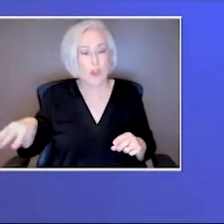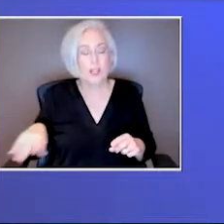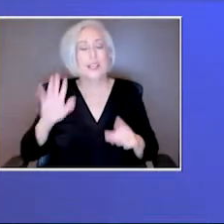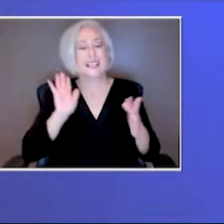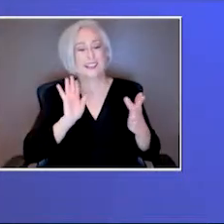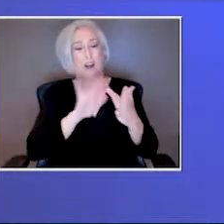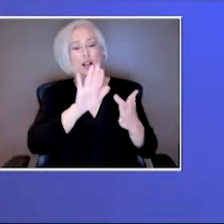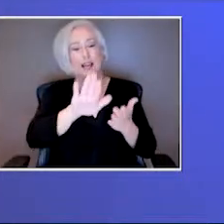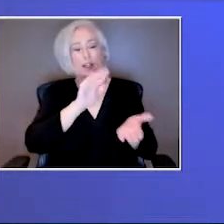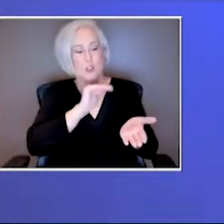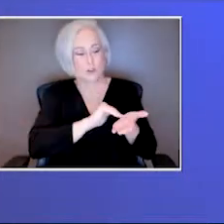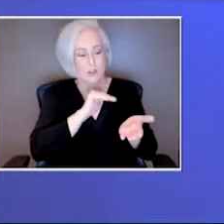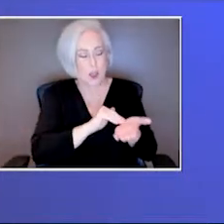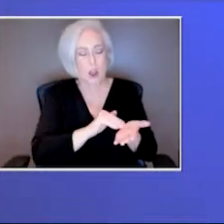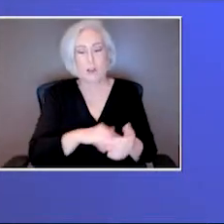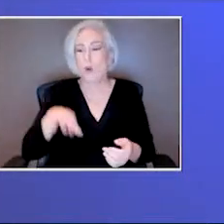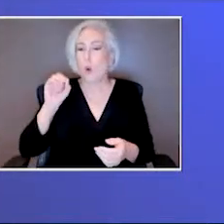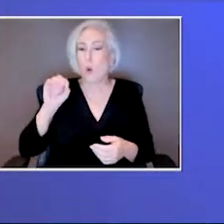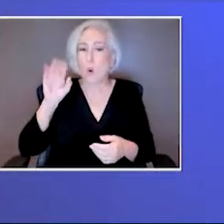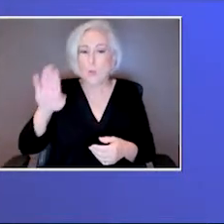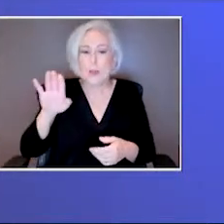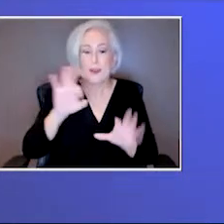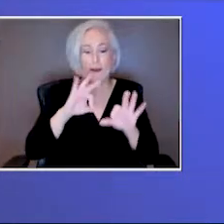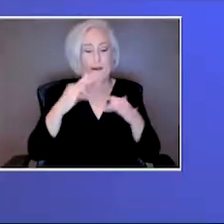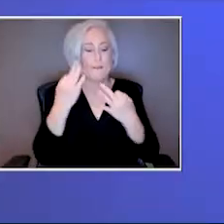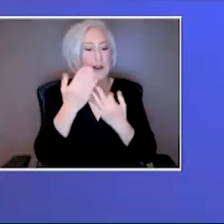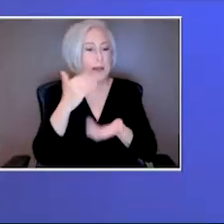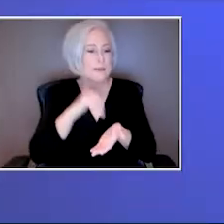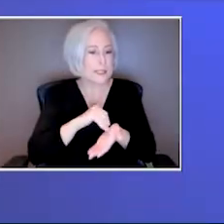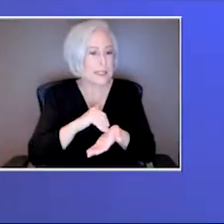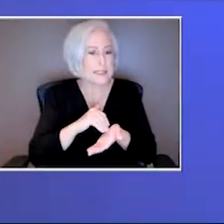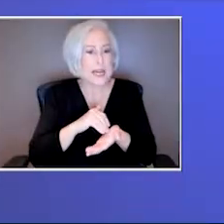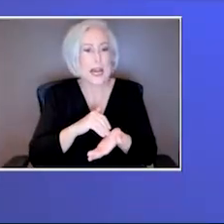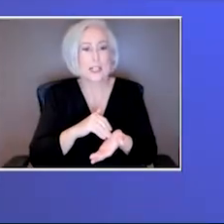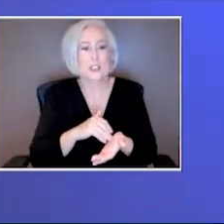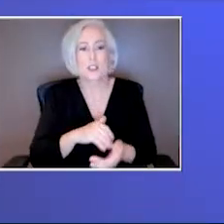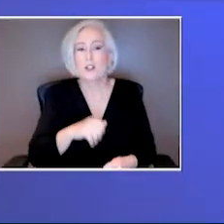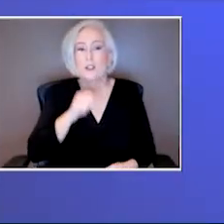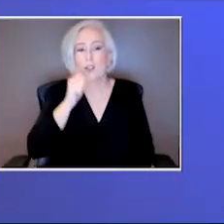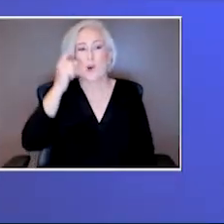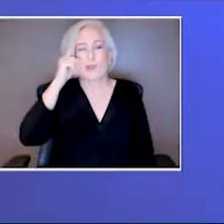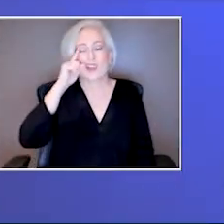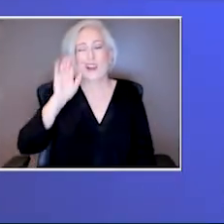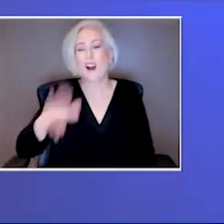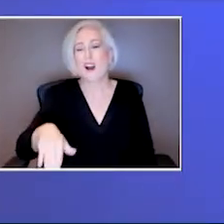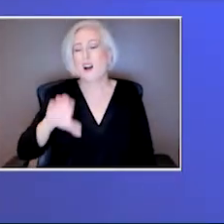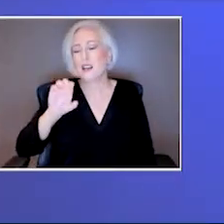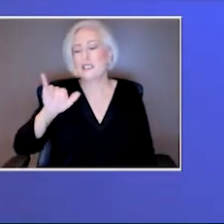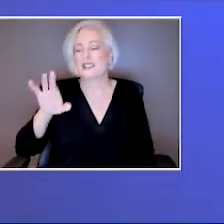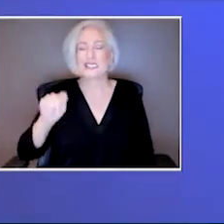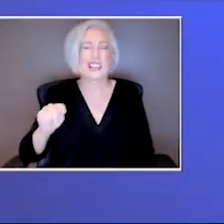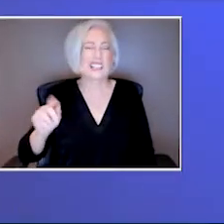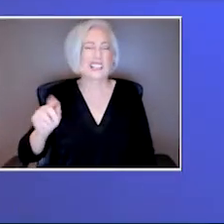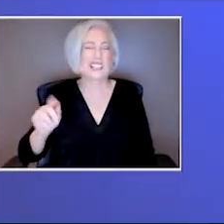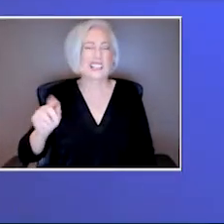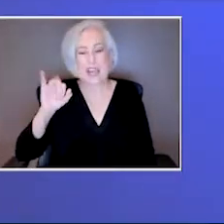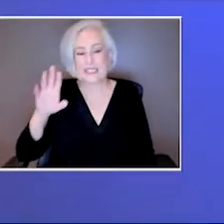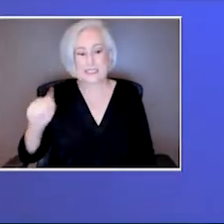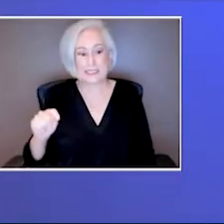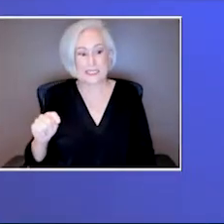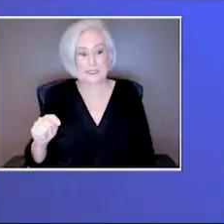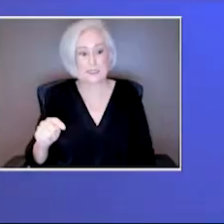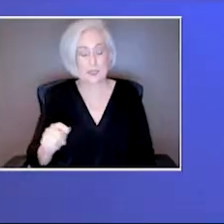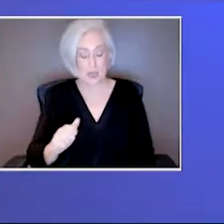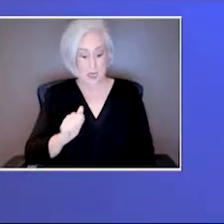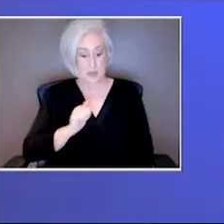family provider, and don't just blow it off like, oh, I think that's a cyst. I used to have cysts in my breast, or even myself, I felt something and I was like, well, I know